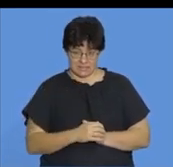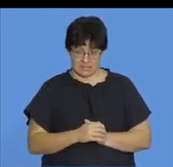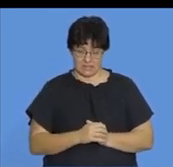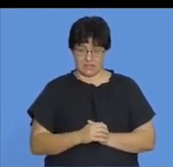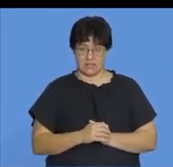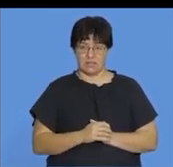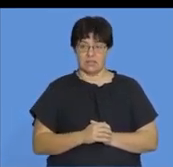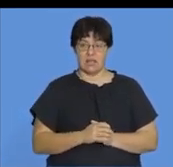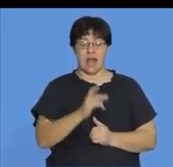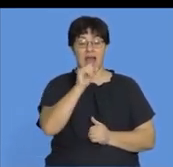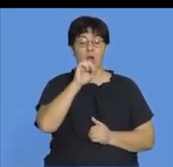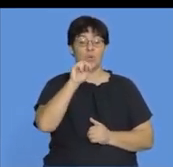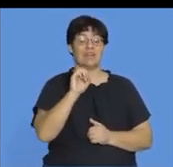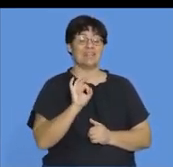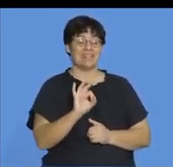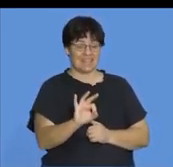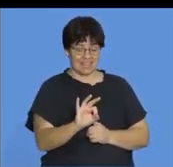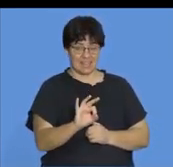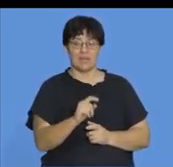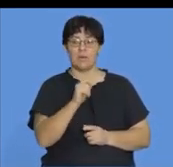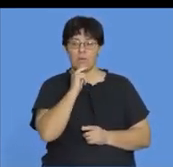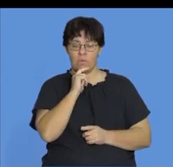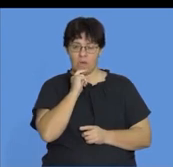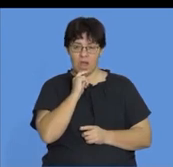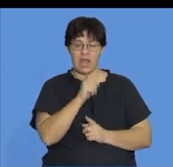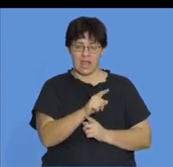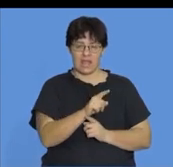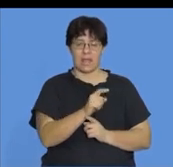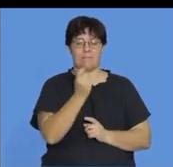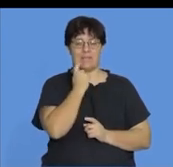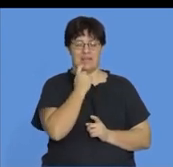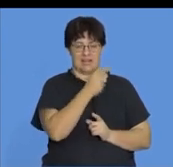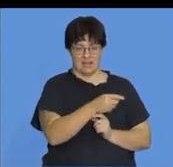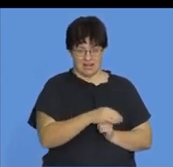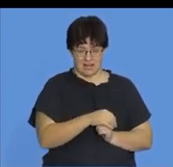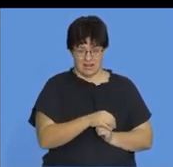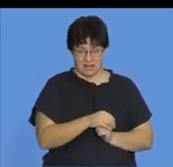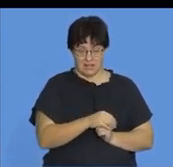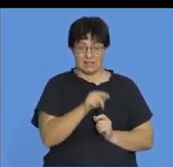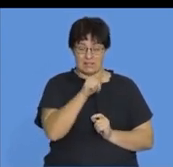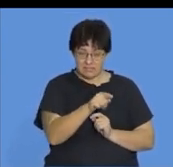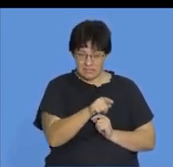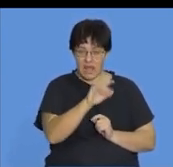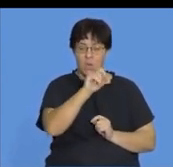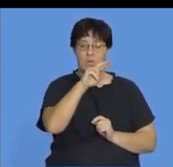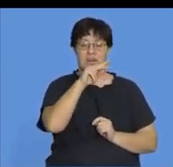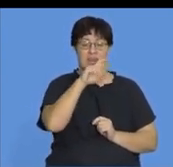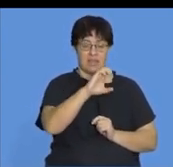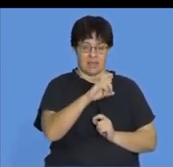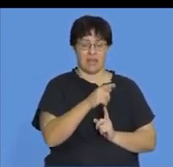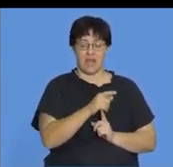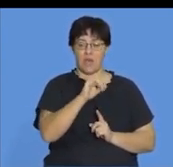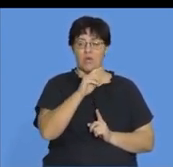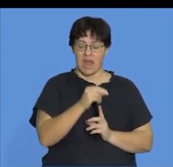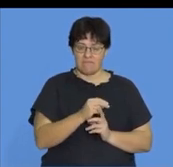formula. Iron 3, because iron is a transition metal, it simply says to us that in this ionic compound, iron has